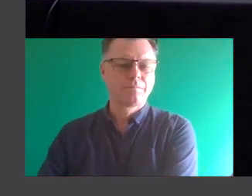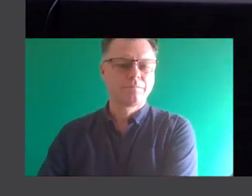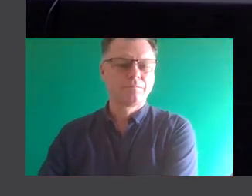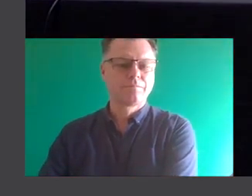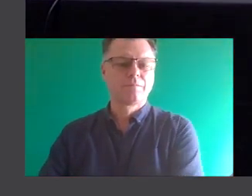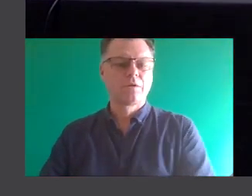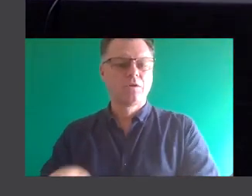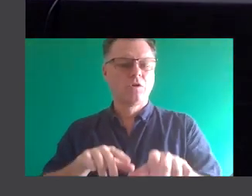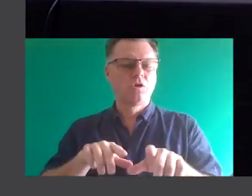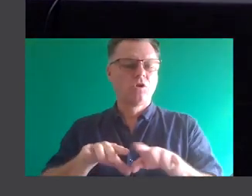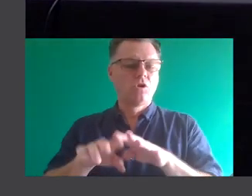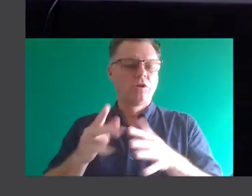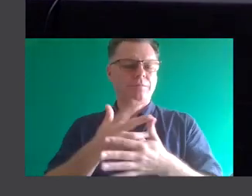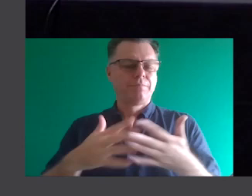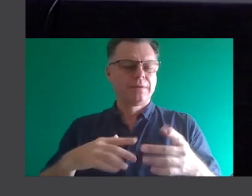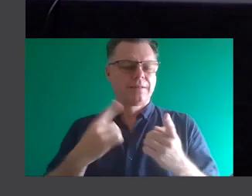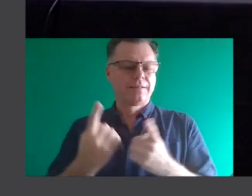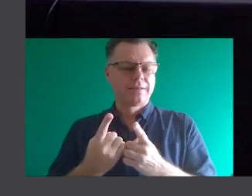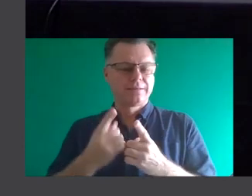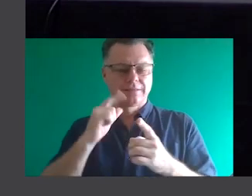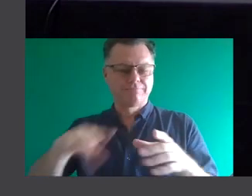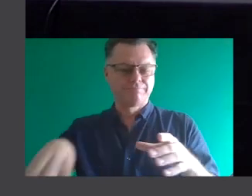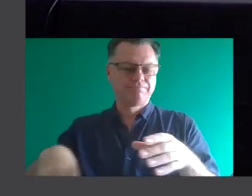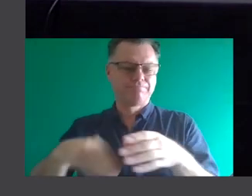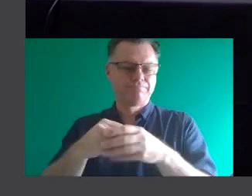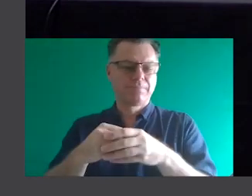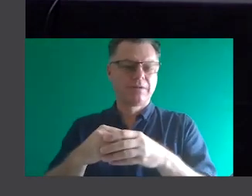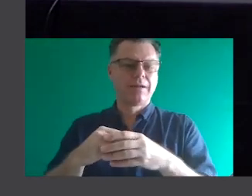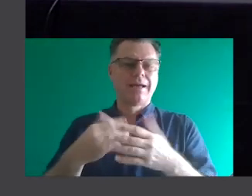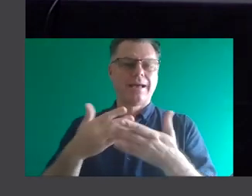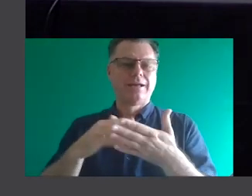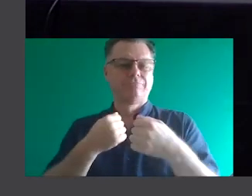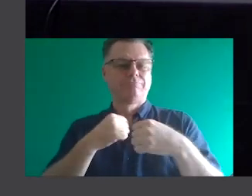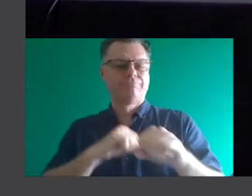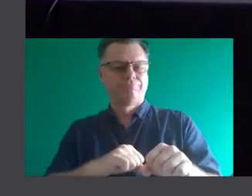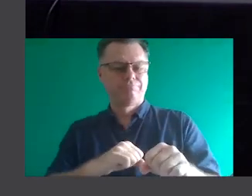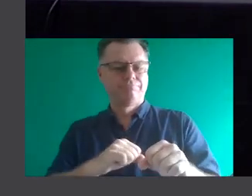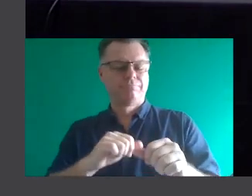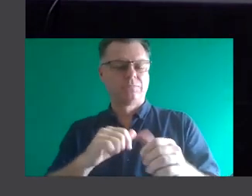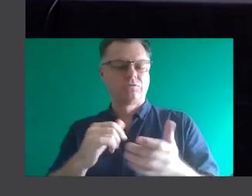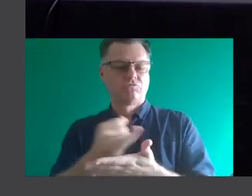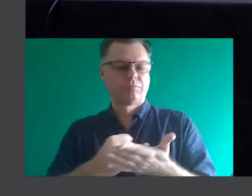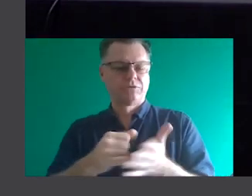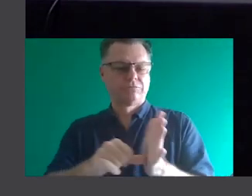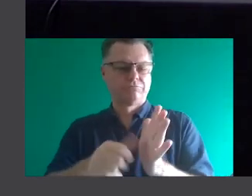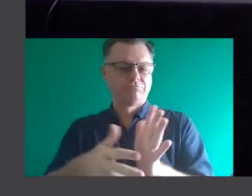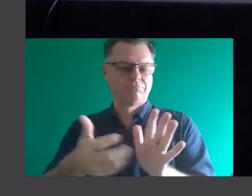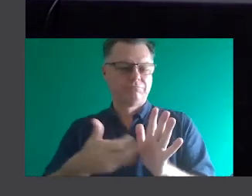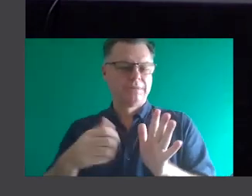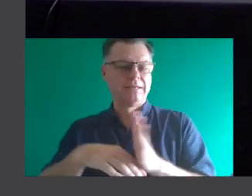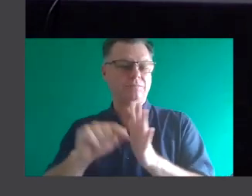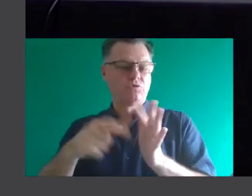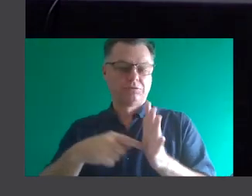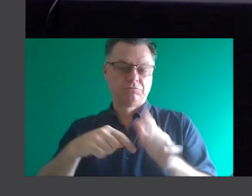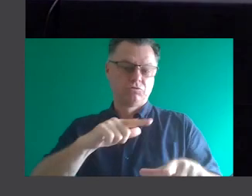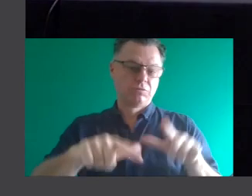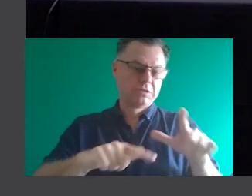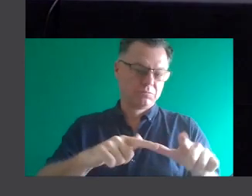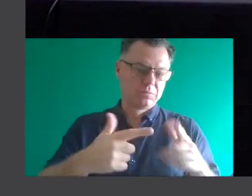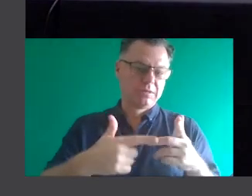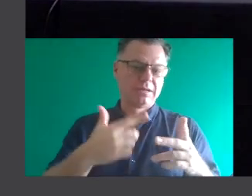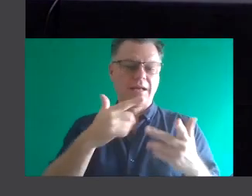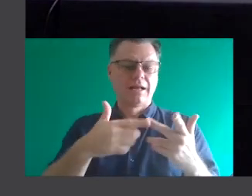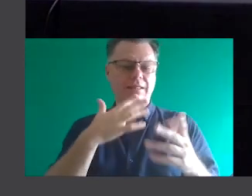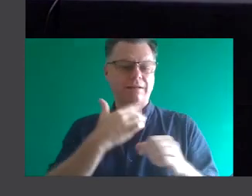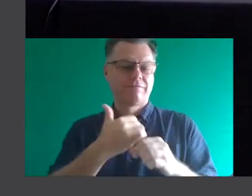beyond the transport sector, and there are valuable insights for anyone looking to prevent corruption in major projects. So we hope that